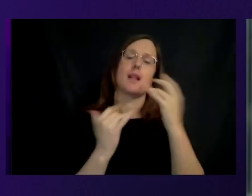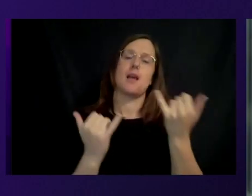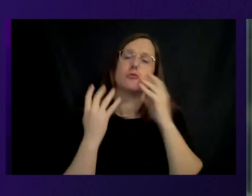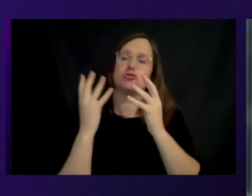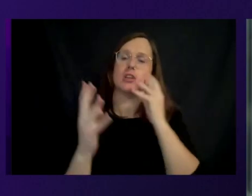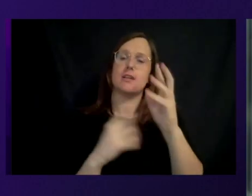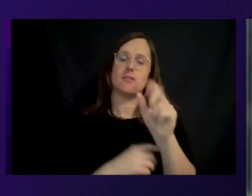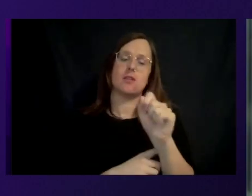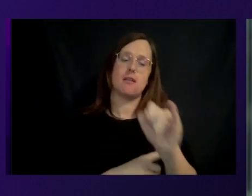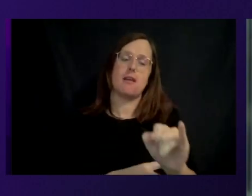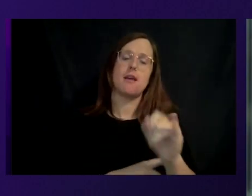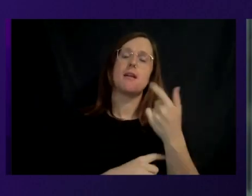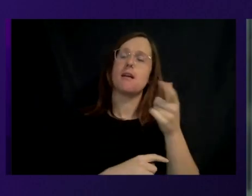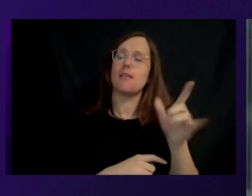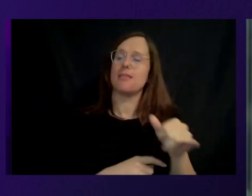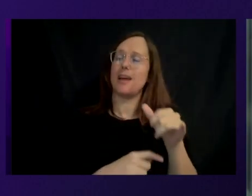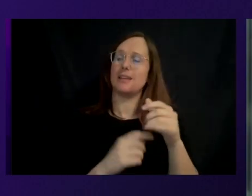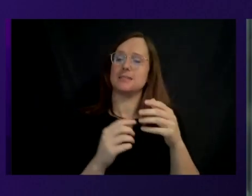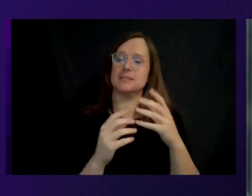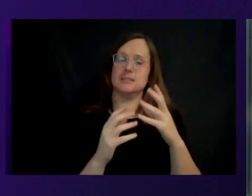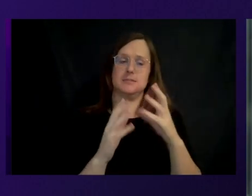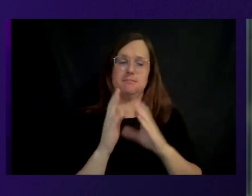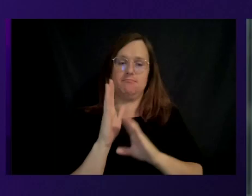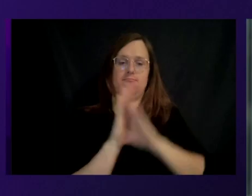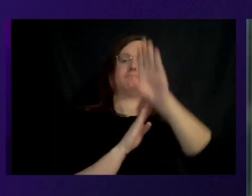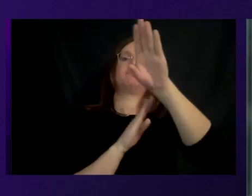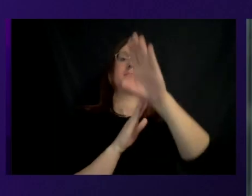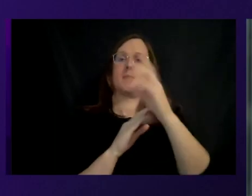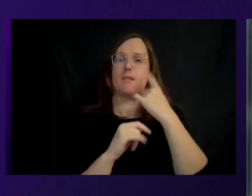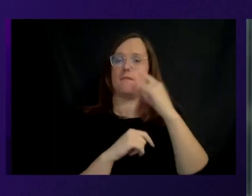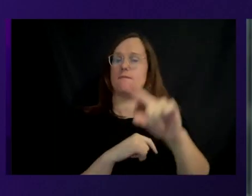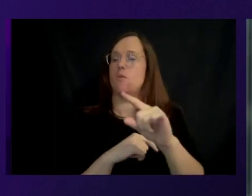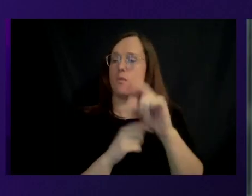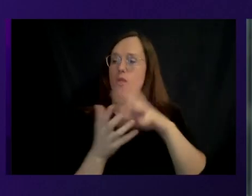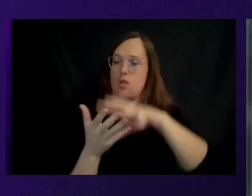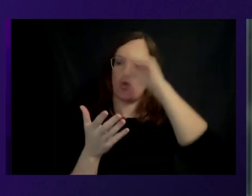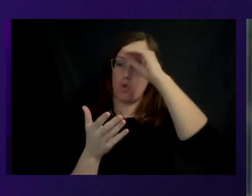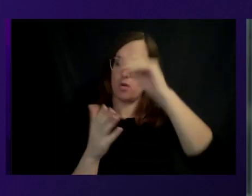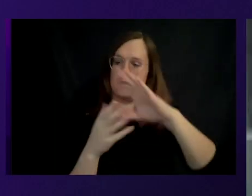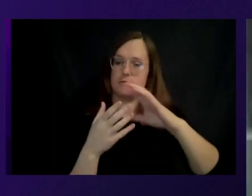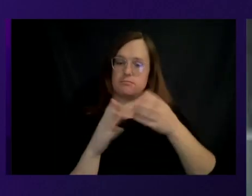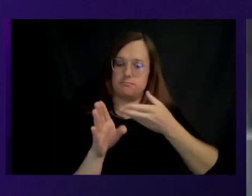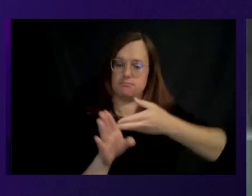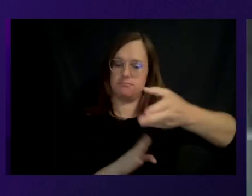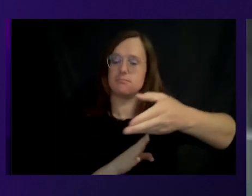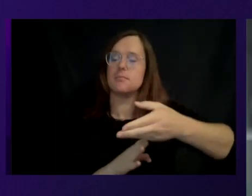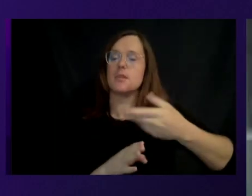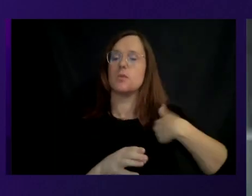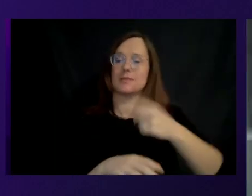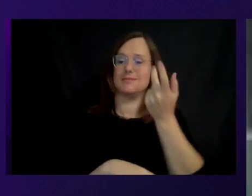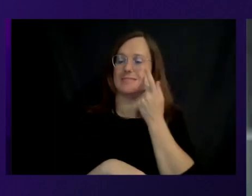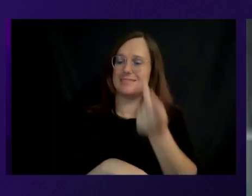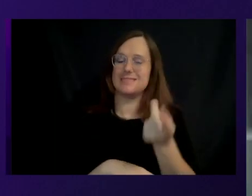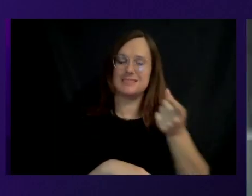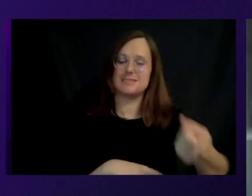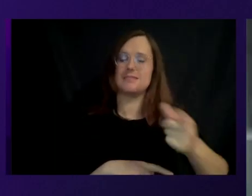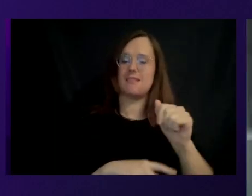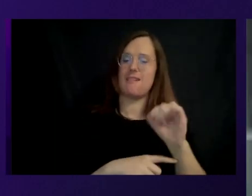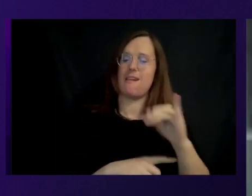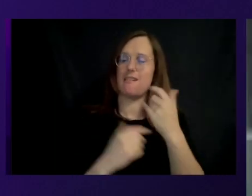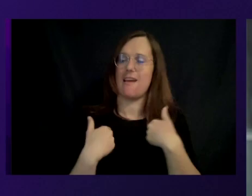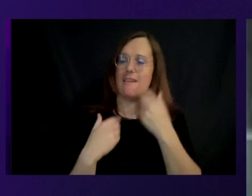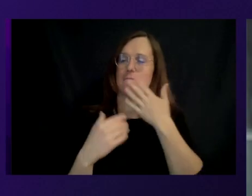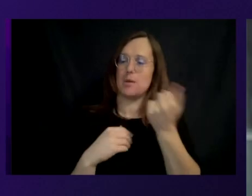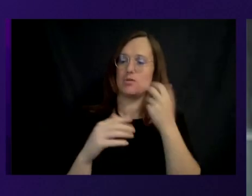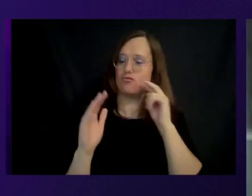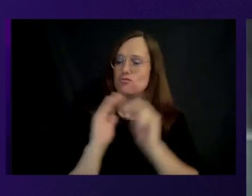in deep learning. We are seeing customers using large language models and generative AI models to deliver better prediction accuracy, reimagine